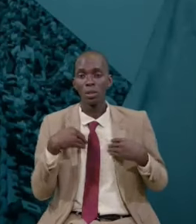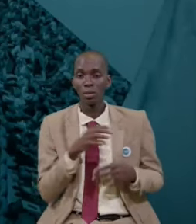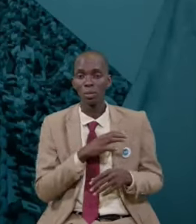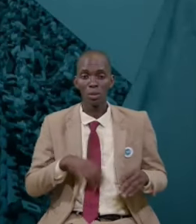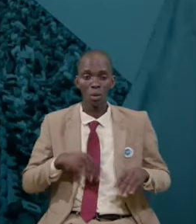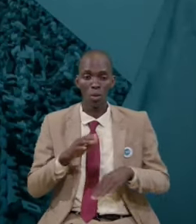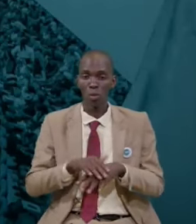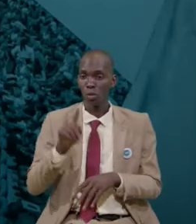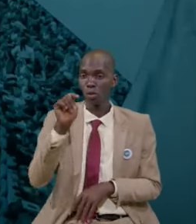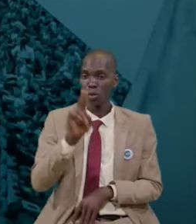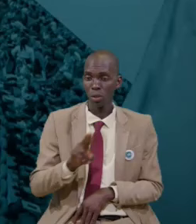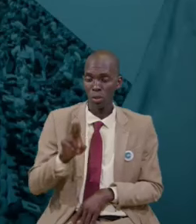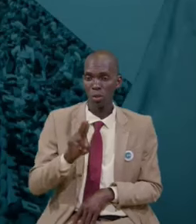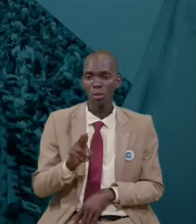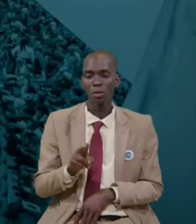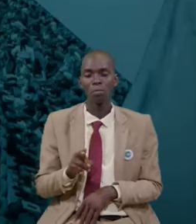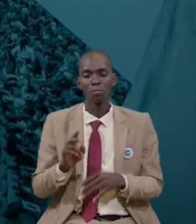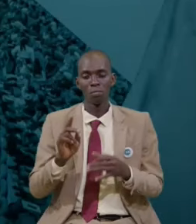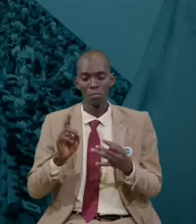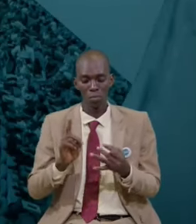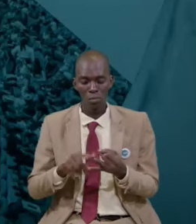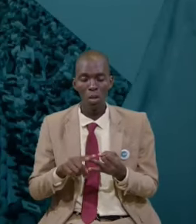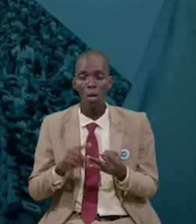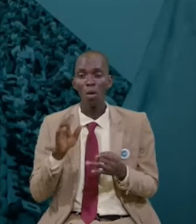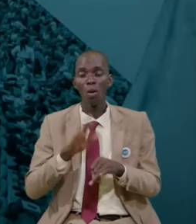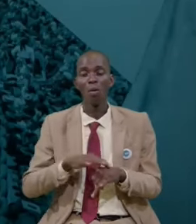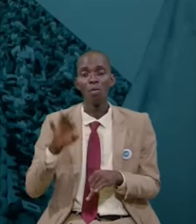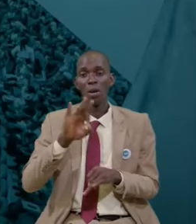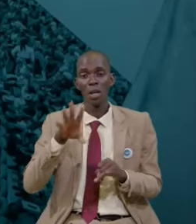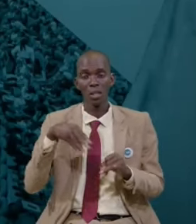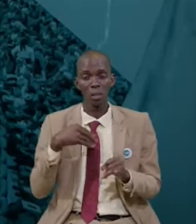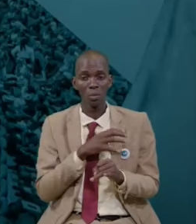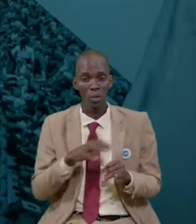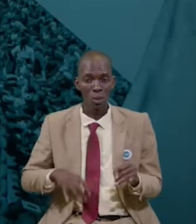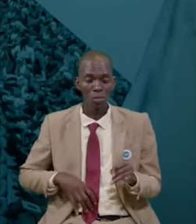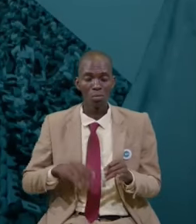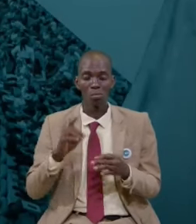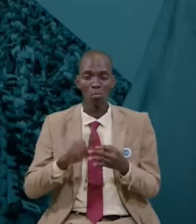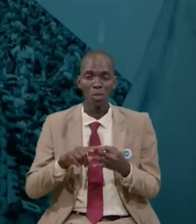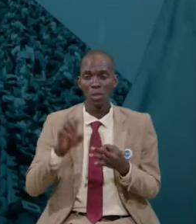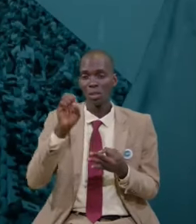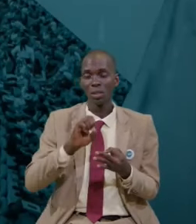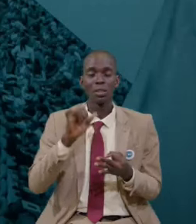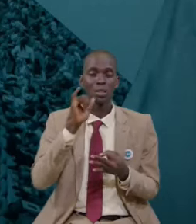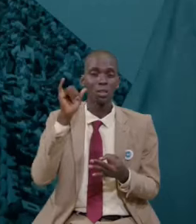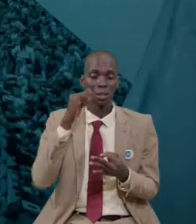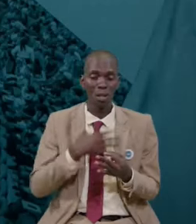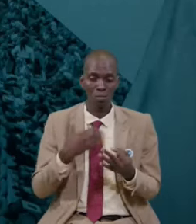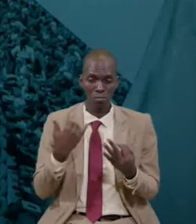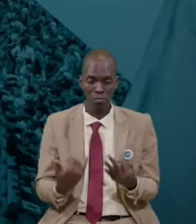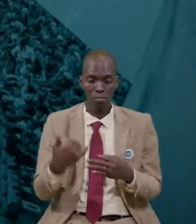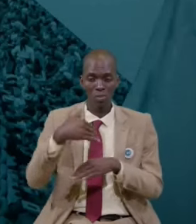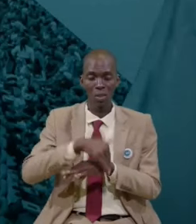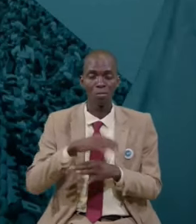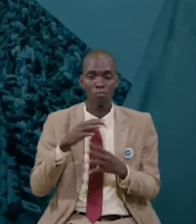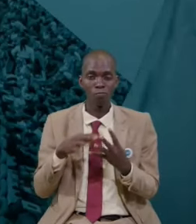gave your life to Christ on Friday, Saturday, and tonight, please be here by 3 p.m.